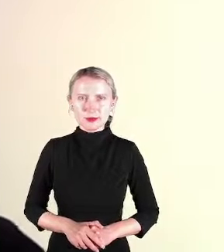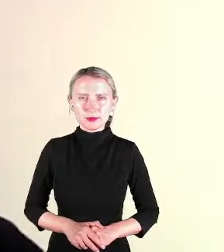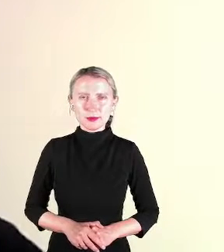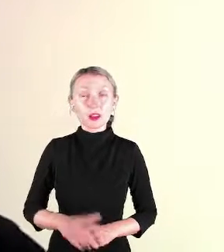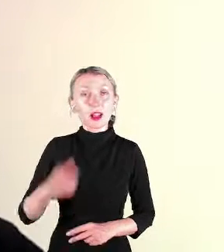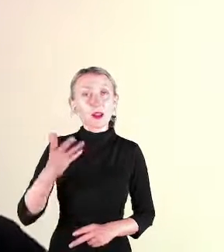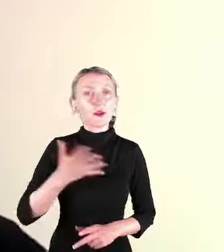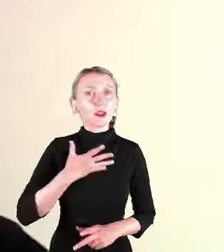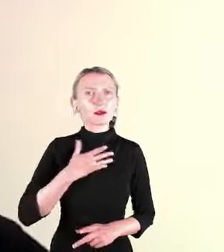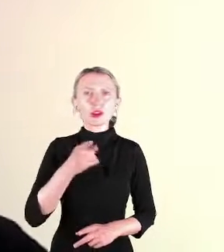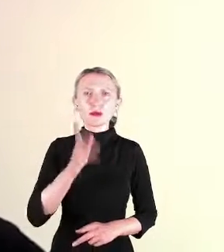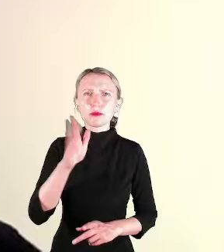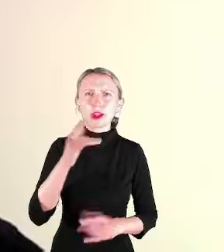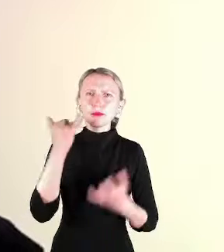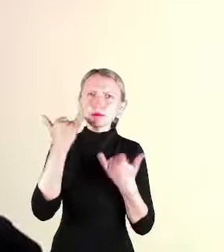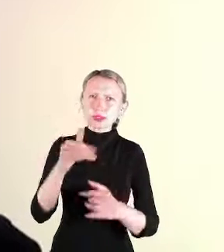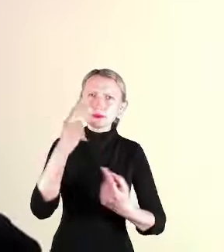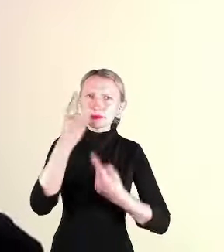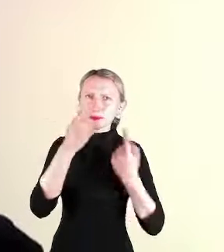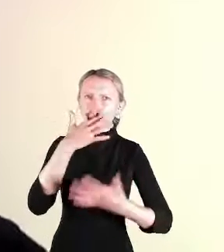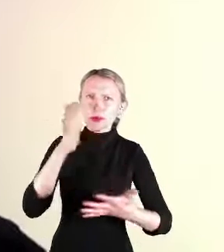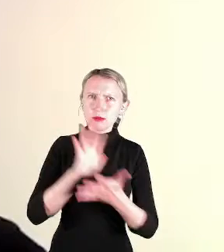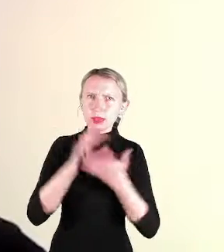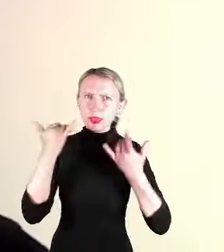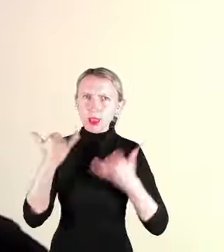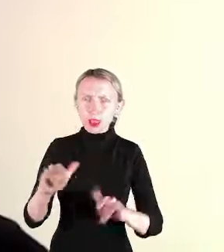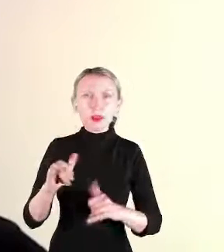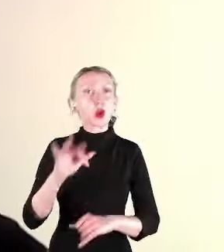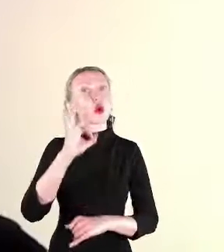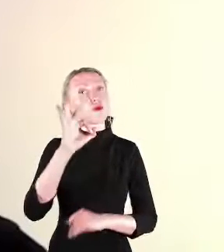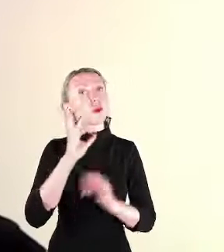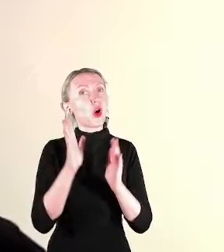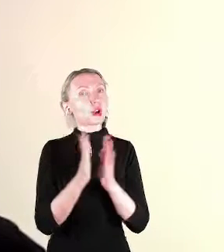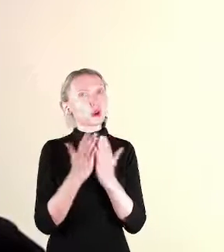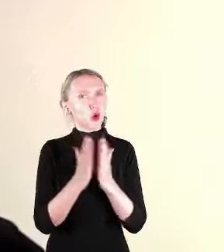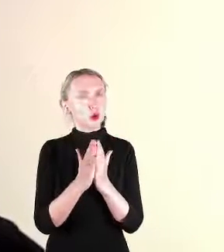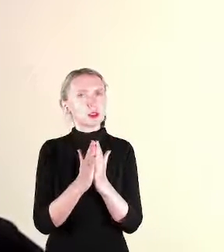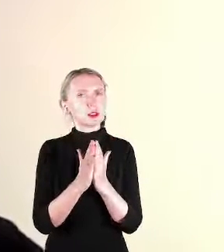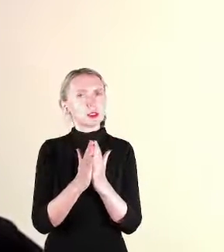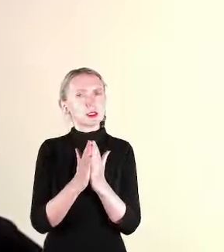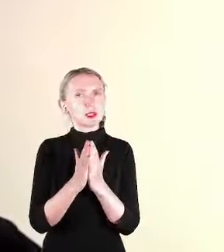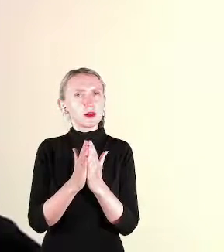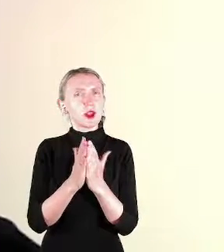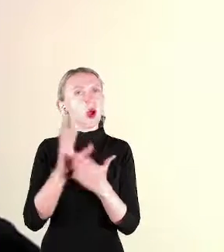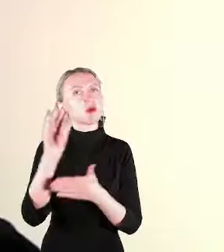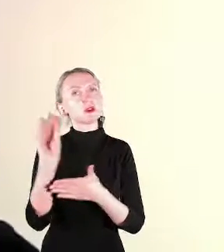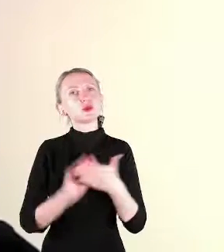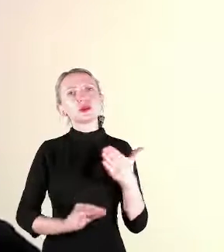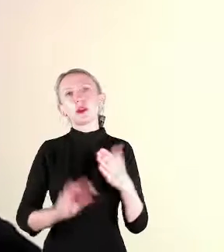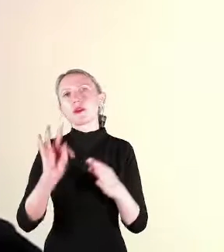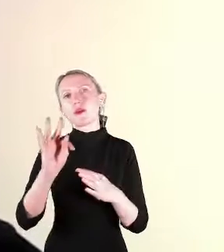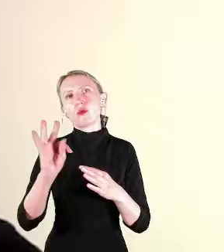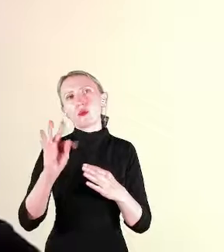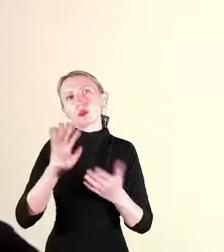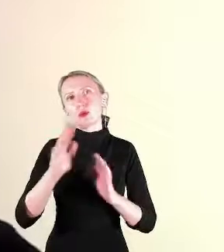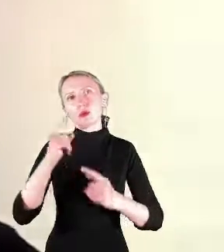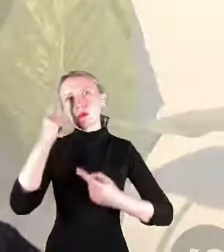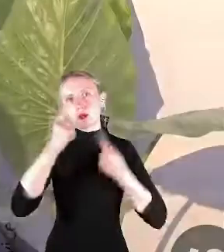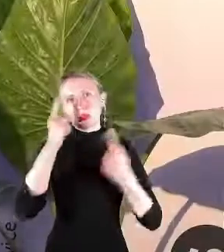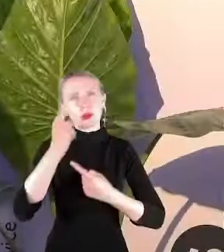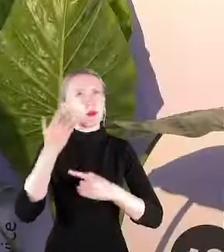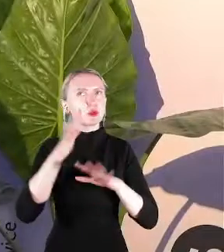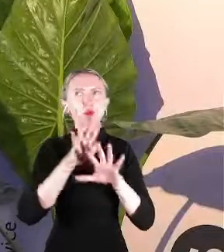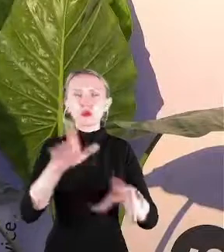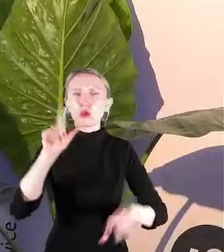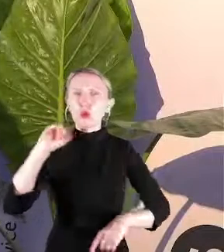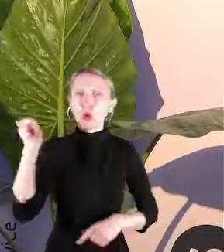Sweden. Because in your book you were traveling a lot. You are traveling all over the Sweden. You've been both in the south and the